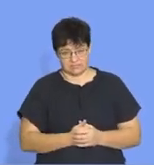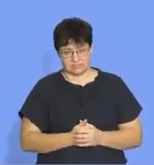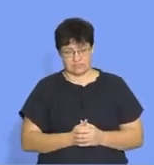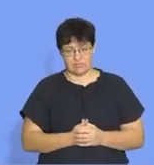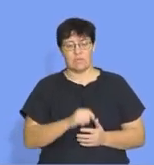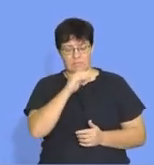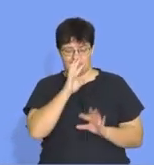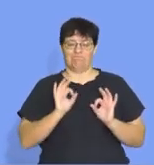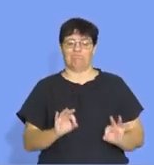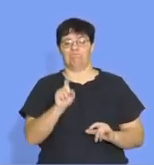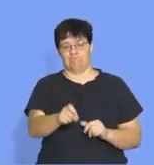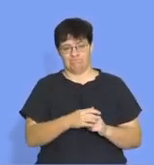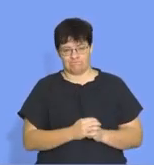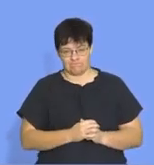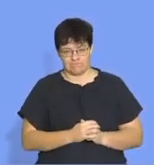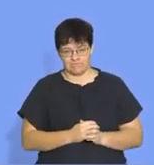be correct.